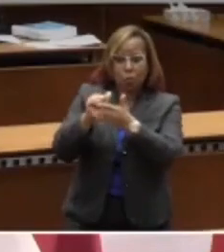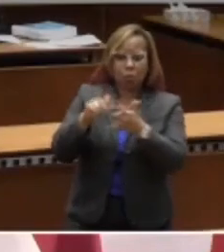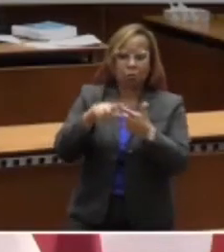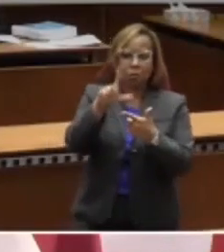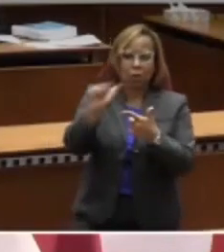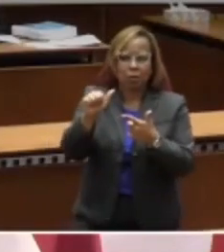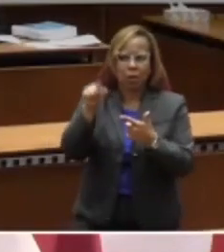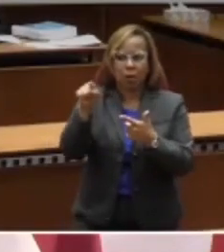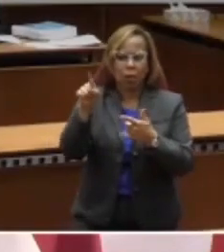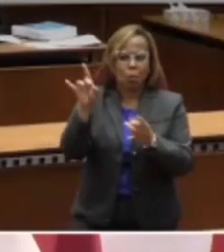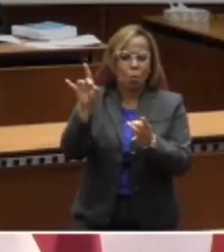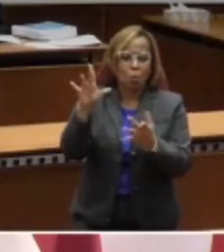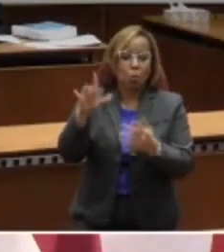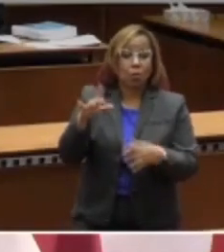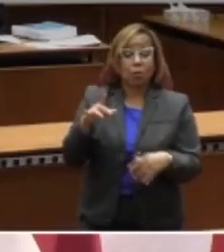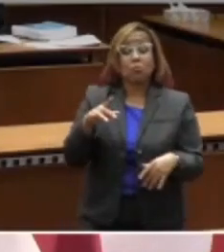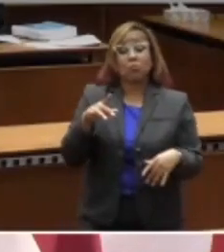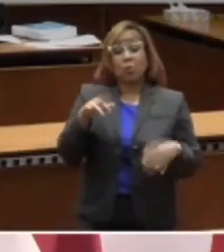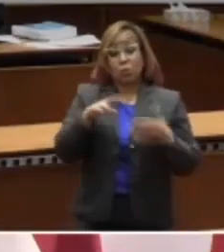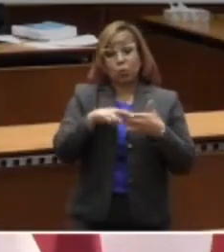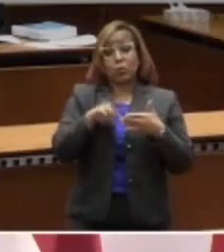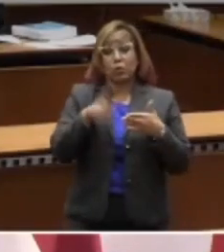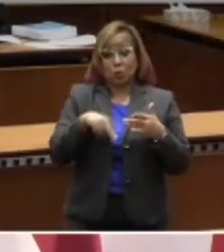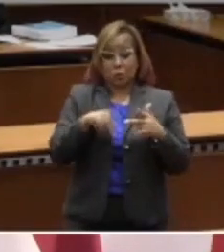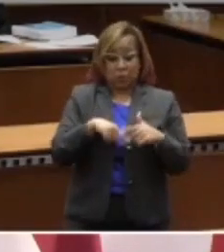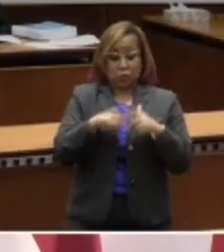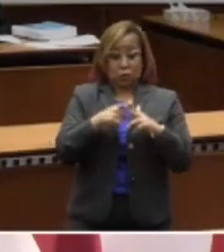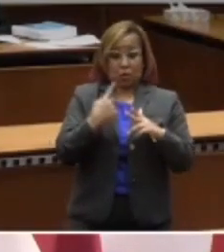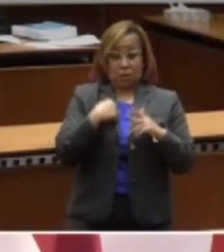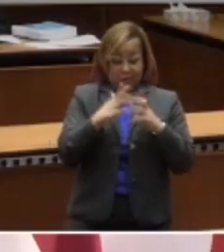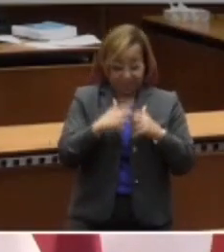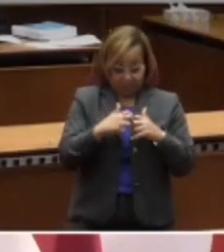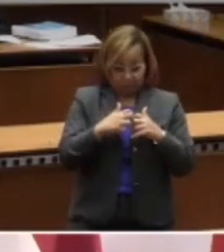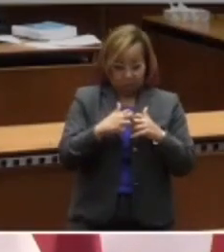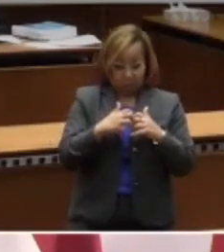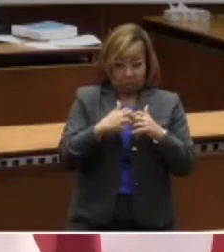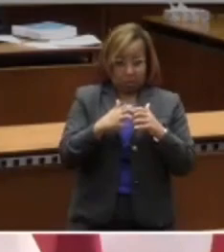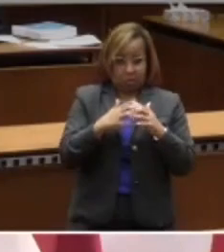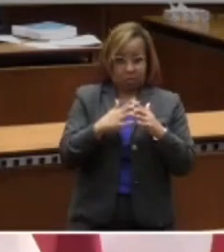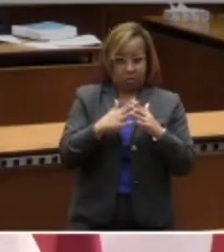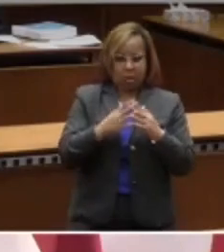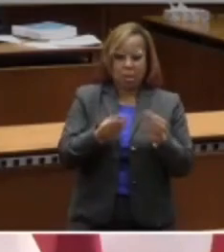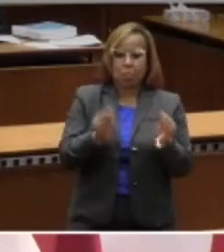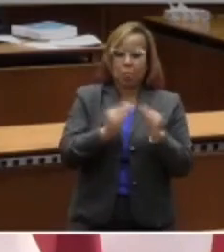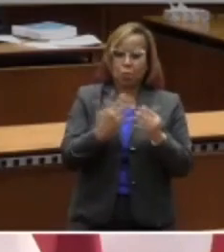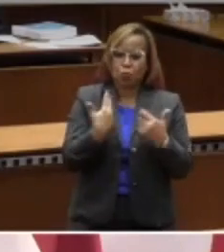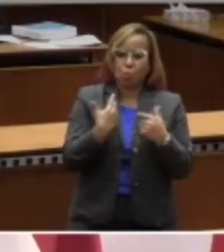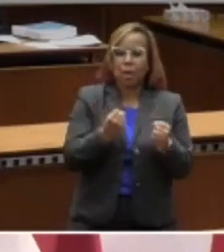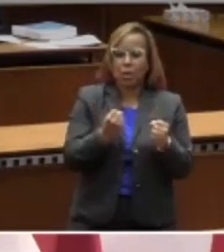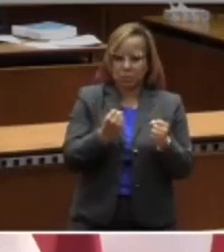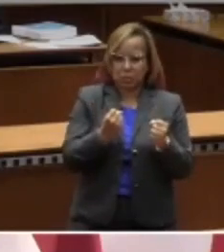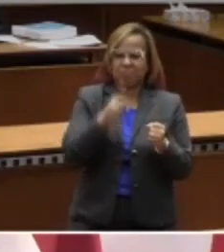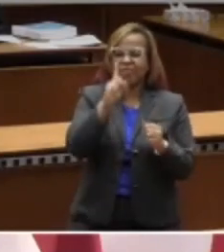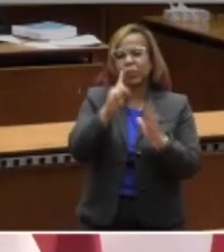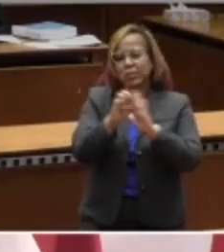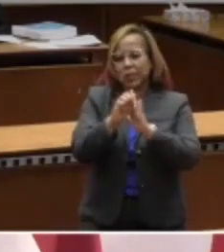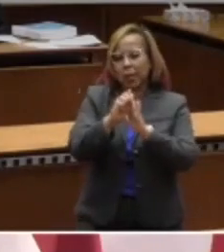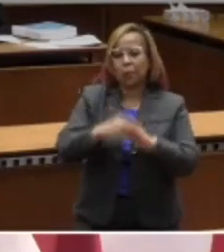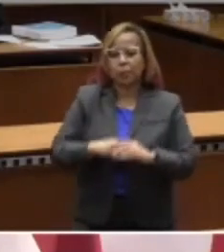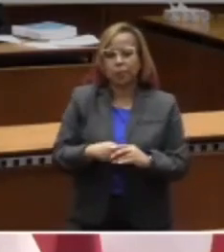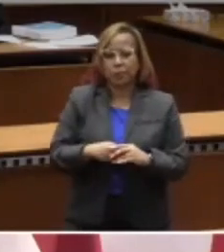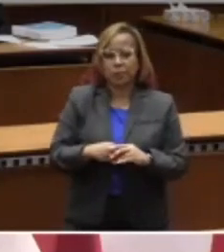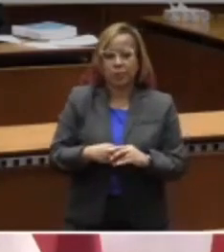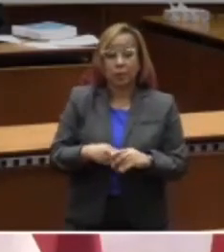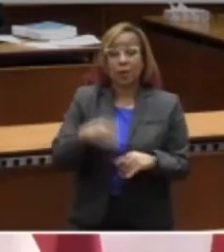Los Angeles. And as a result, the start of our recovery has been more robust. For example,